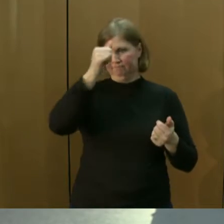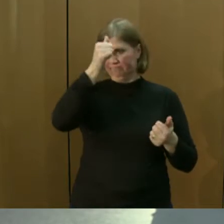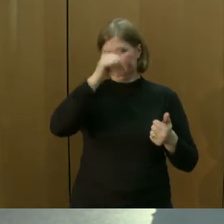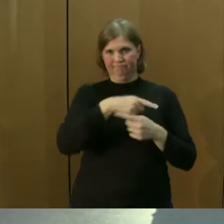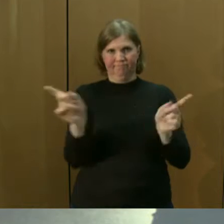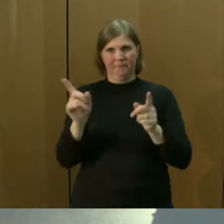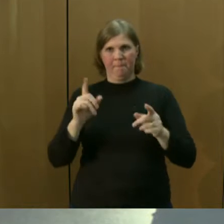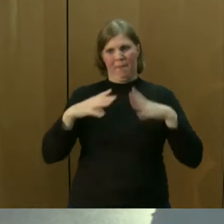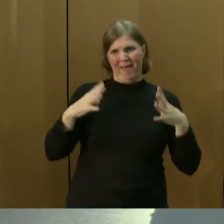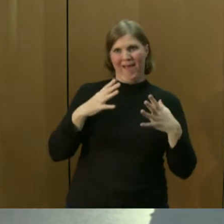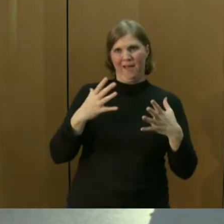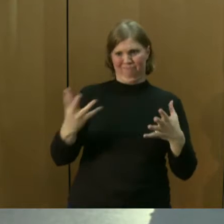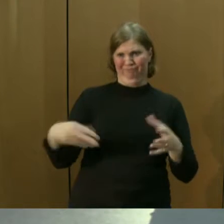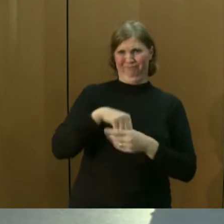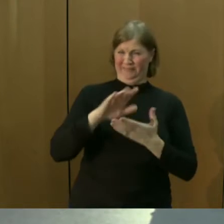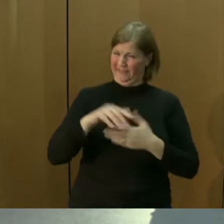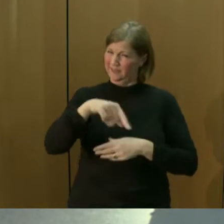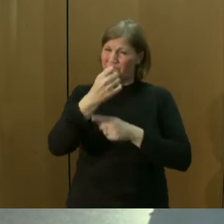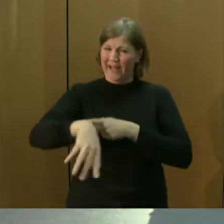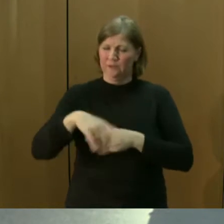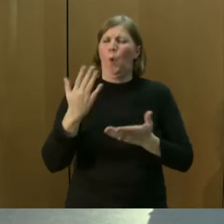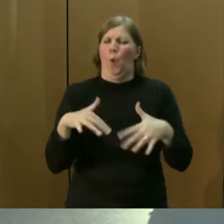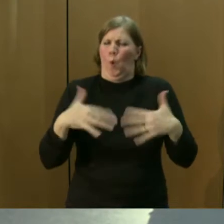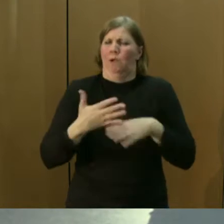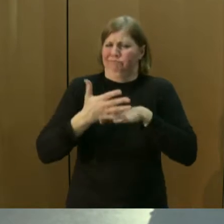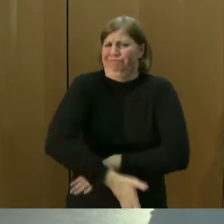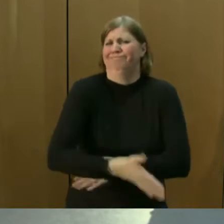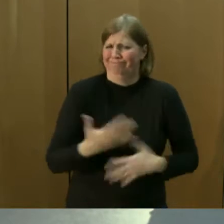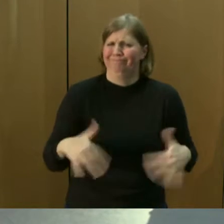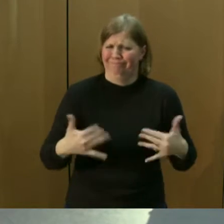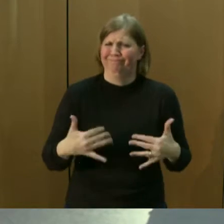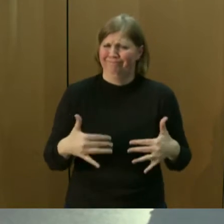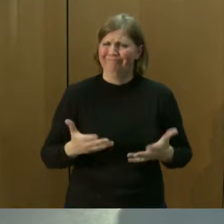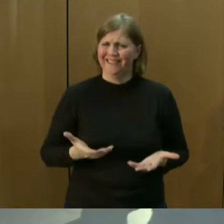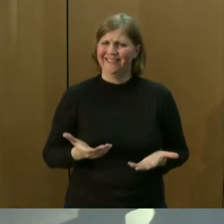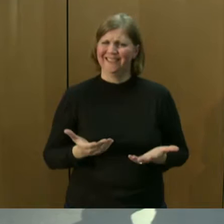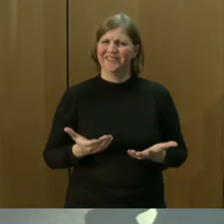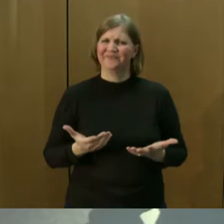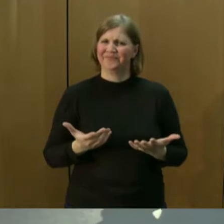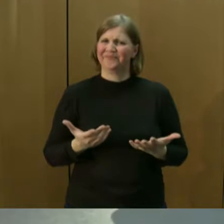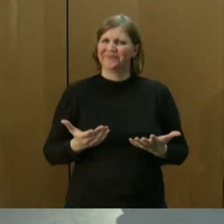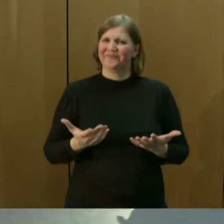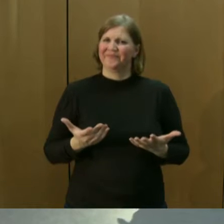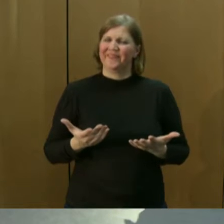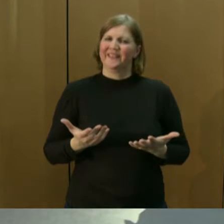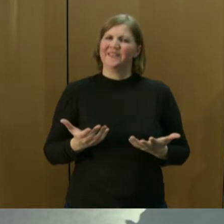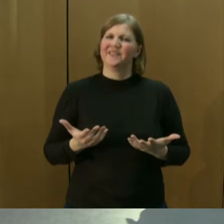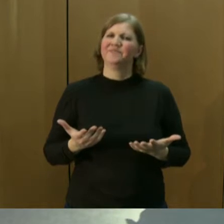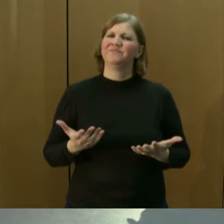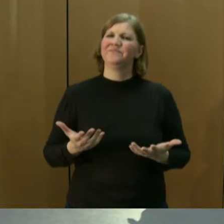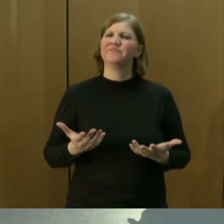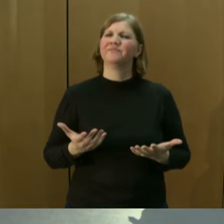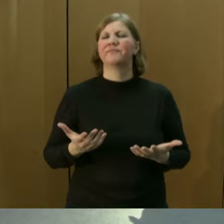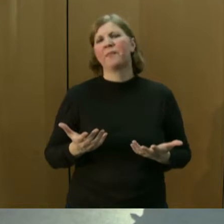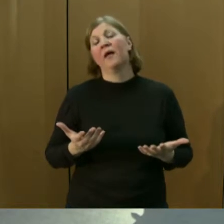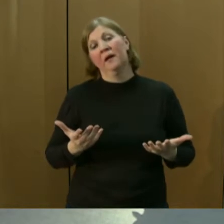the Fringe will actually be, Yeah. And I guess it doesn't really say